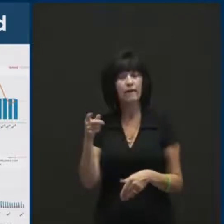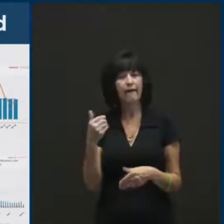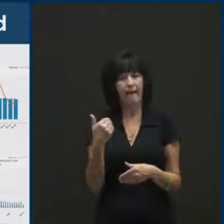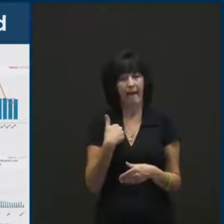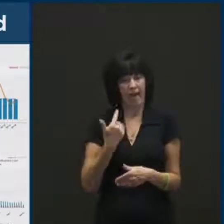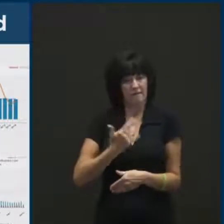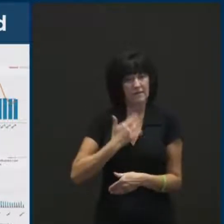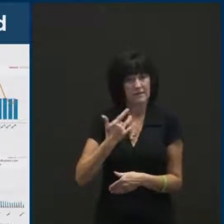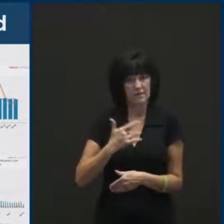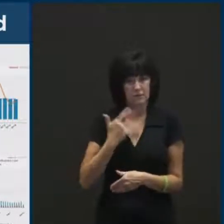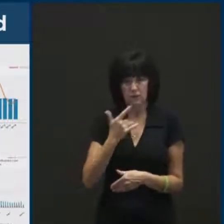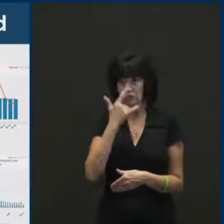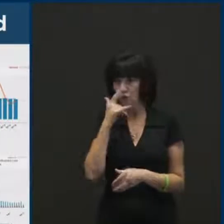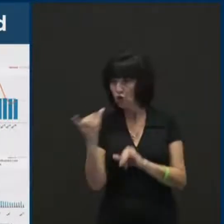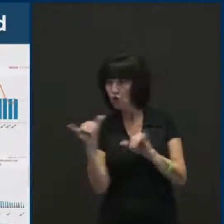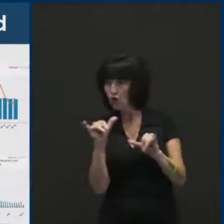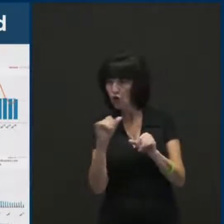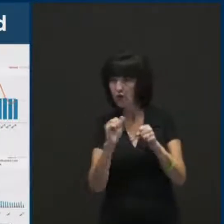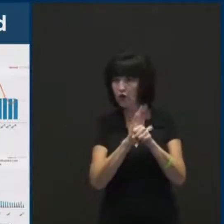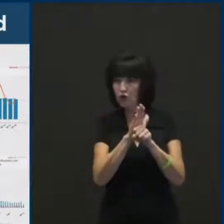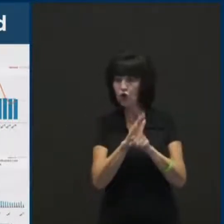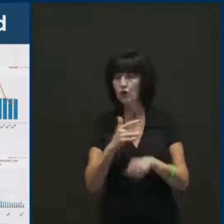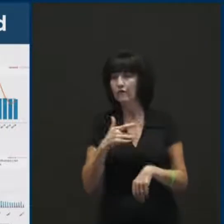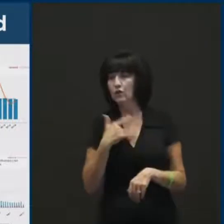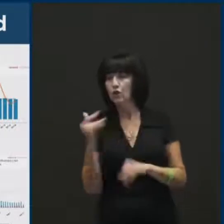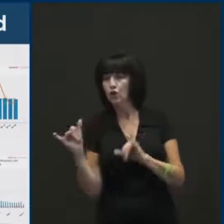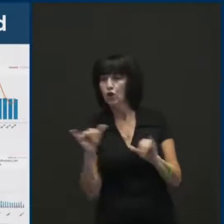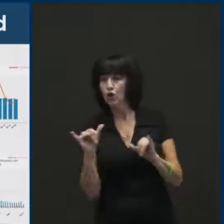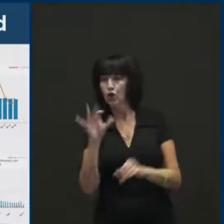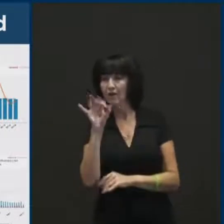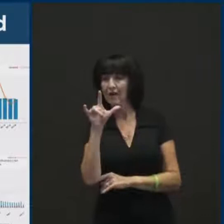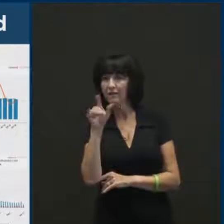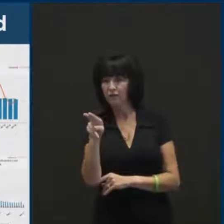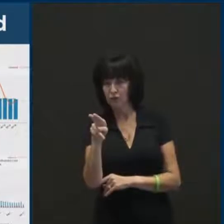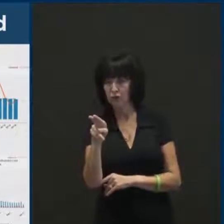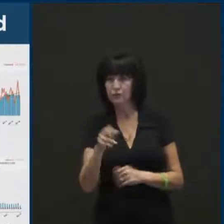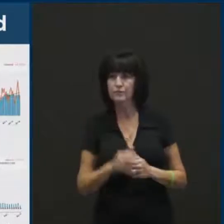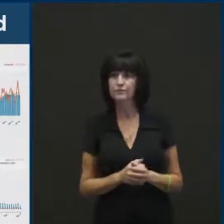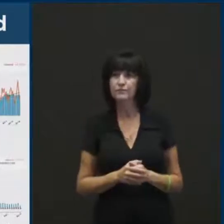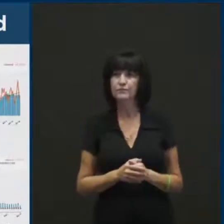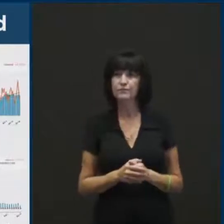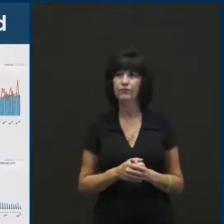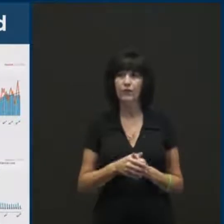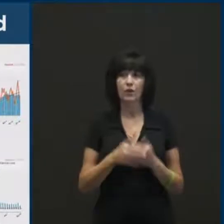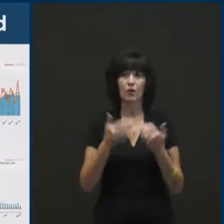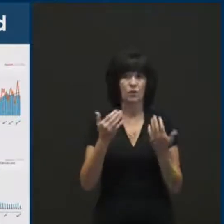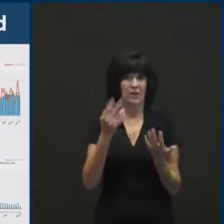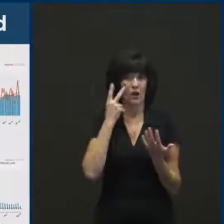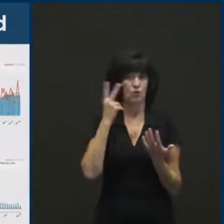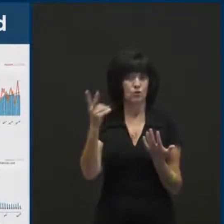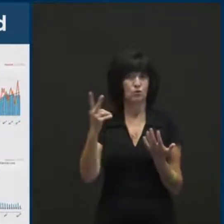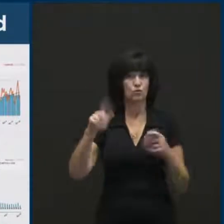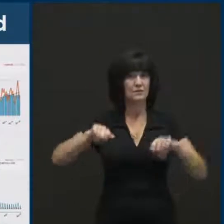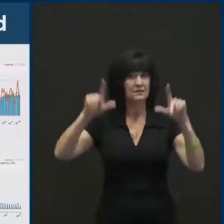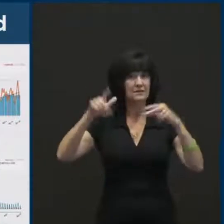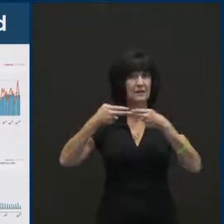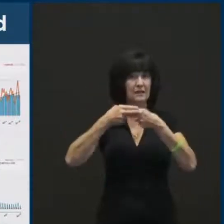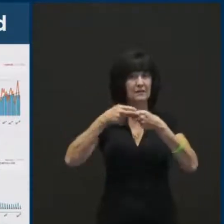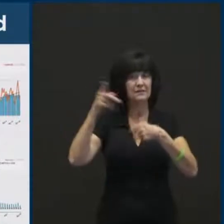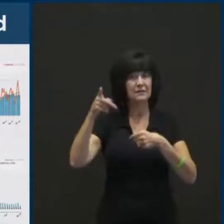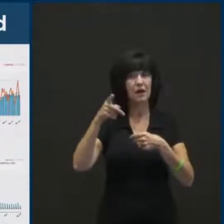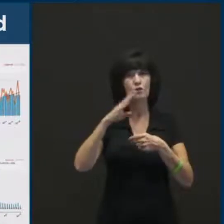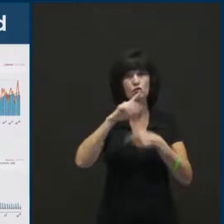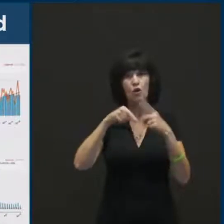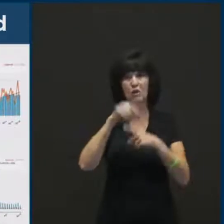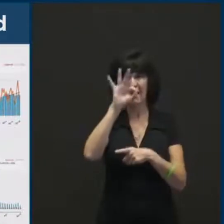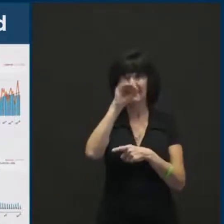another indicator. So taking a look at the 90-day view, you can see where we have come from after the reopening